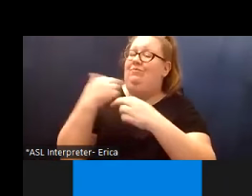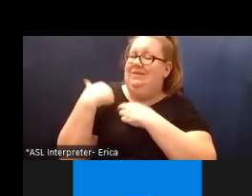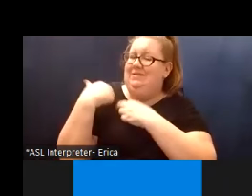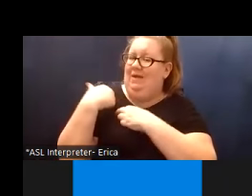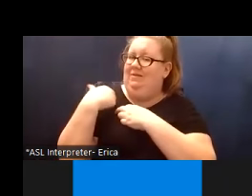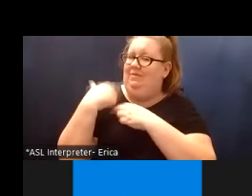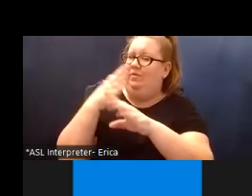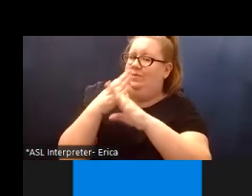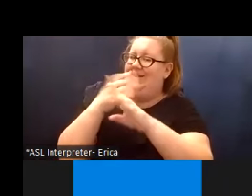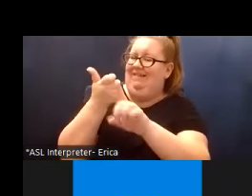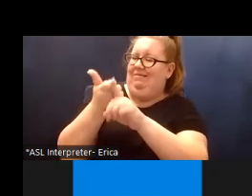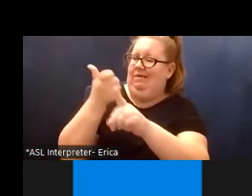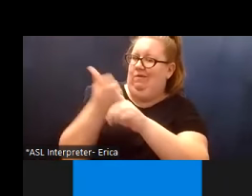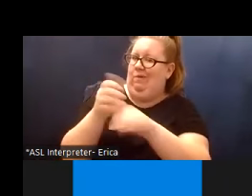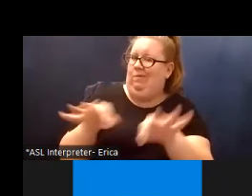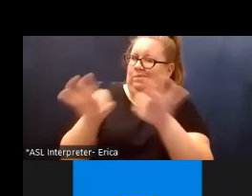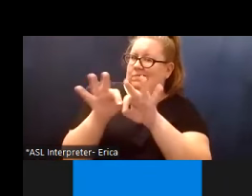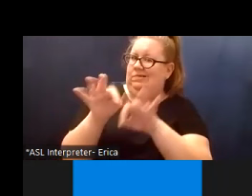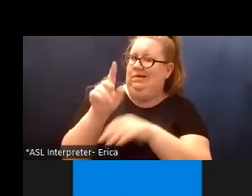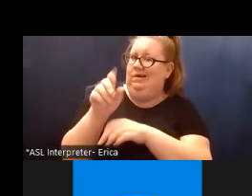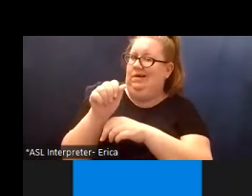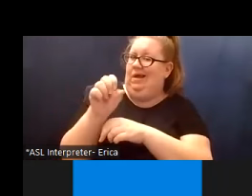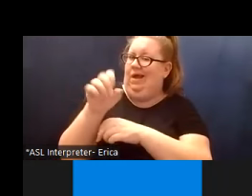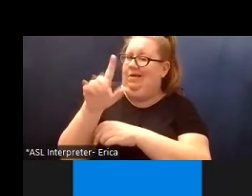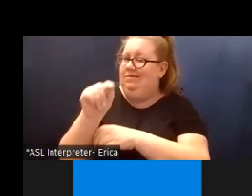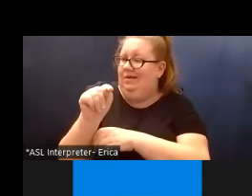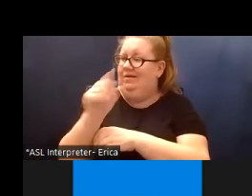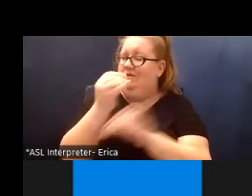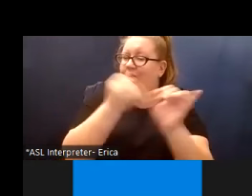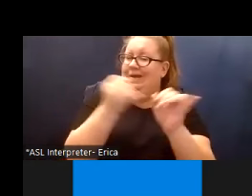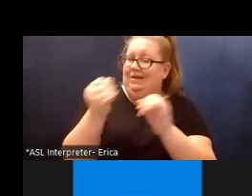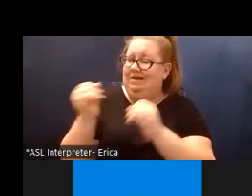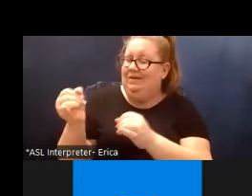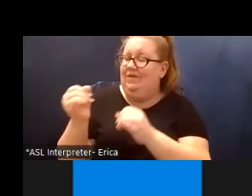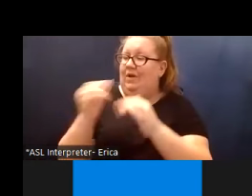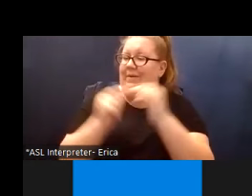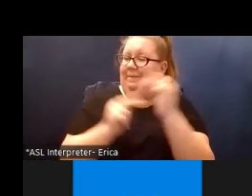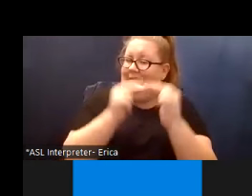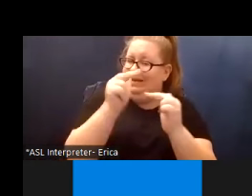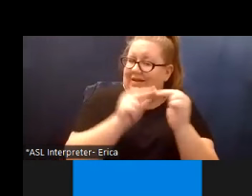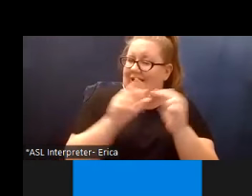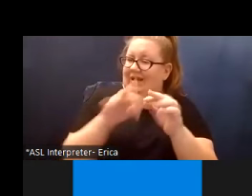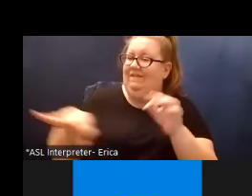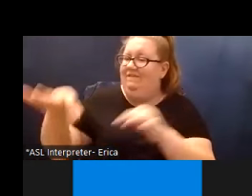assets. So individual buildings, fields,